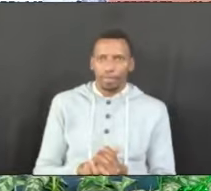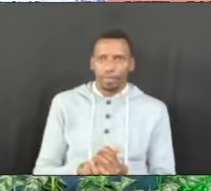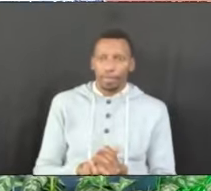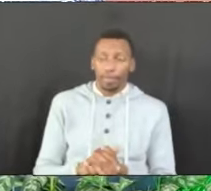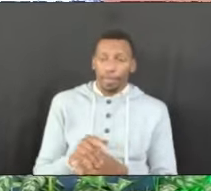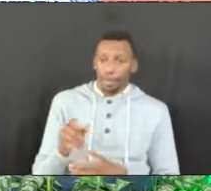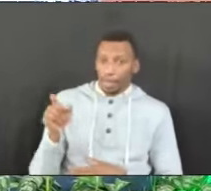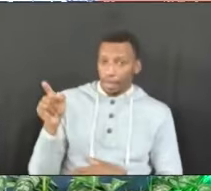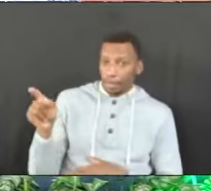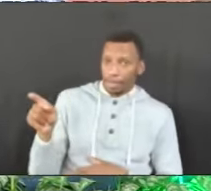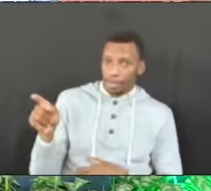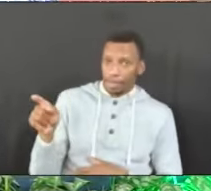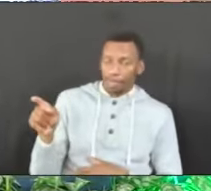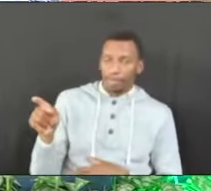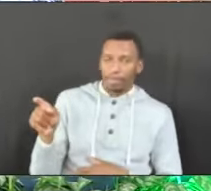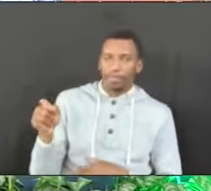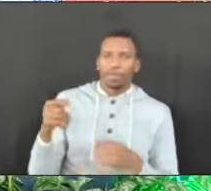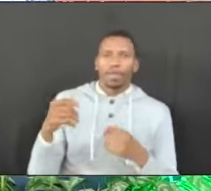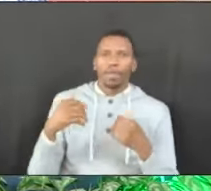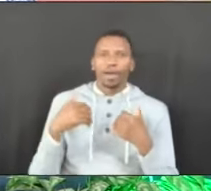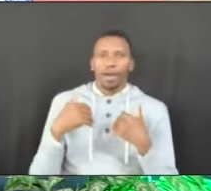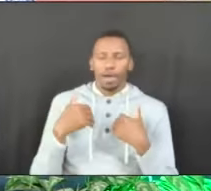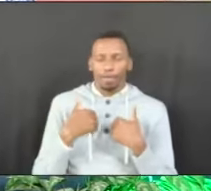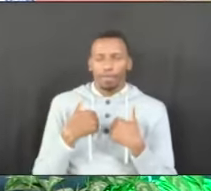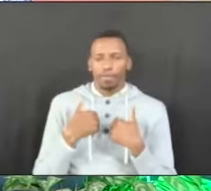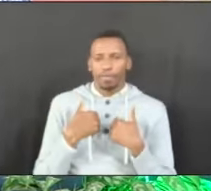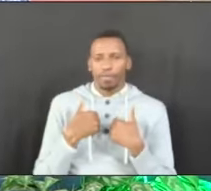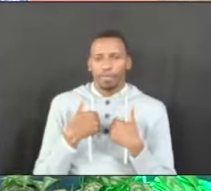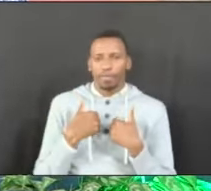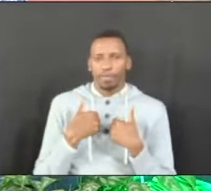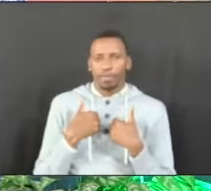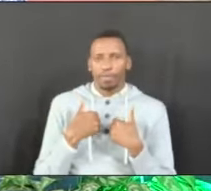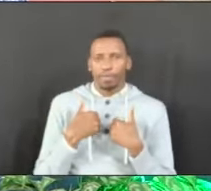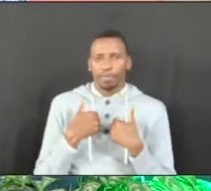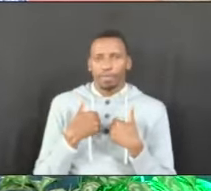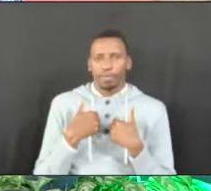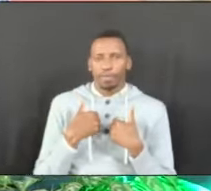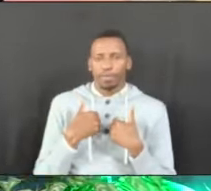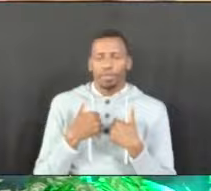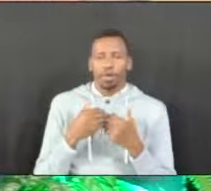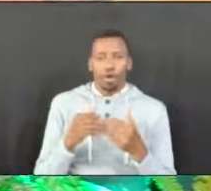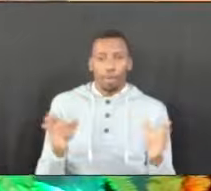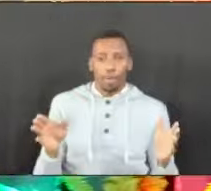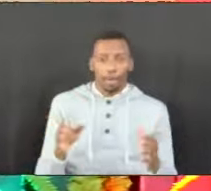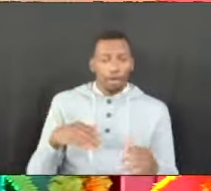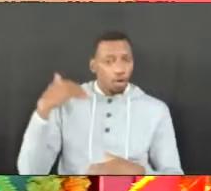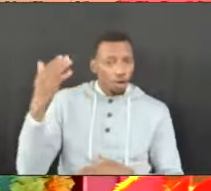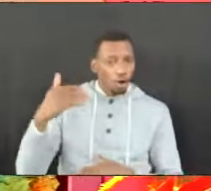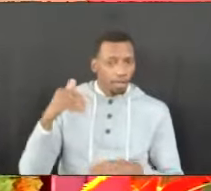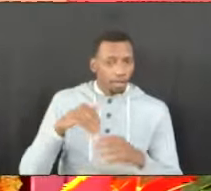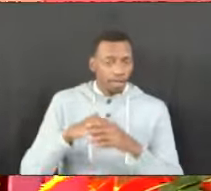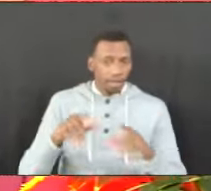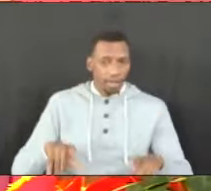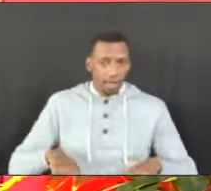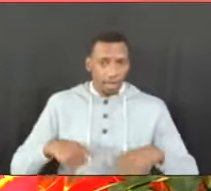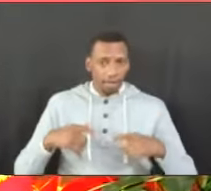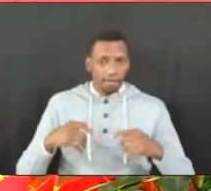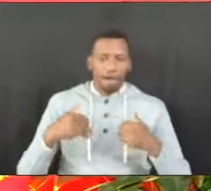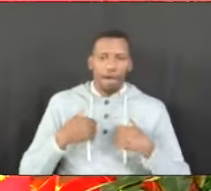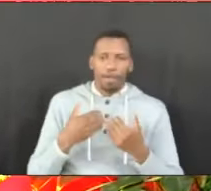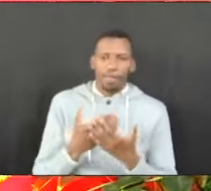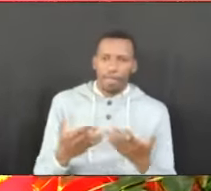He has conquered. By the way, often in life, there are things that confound